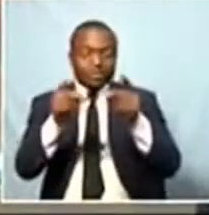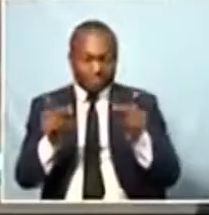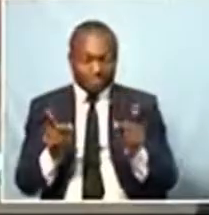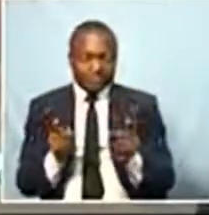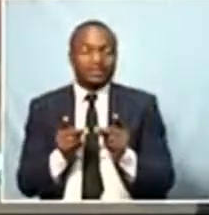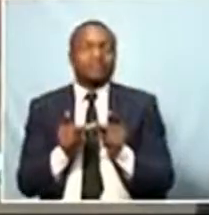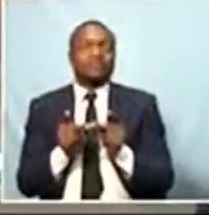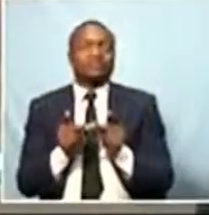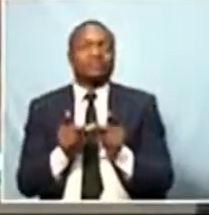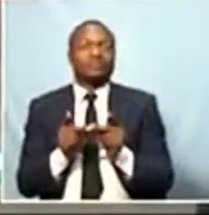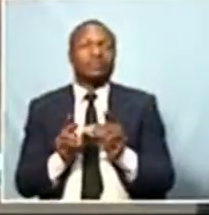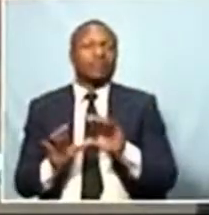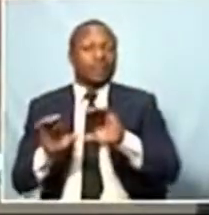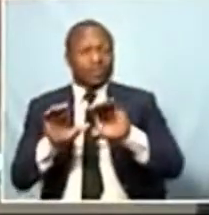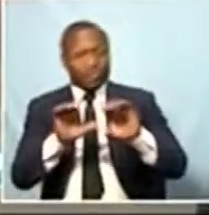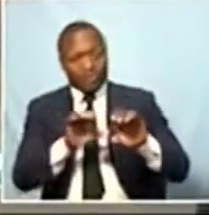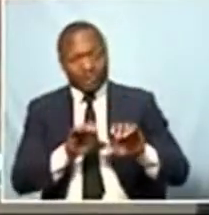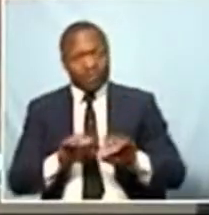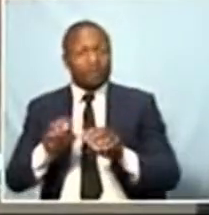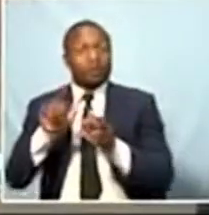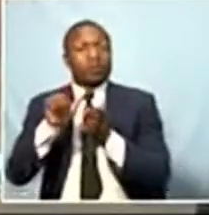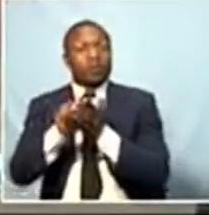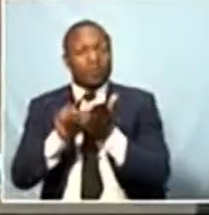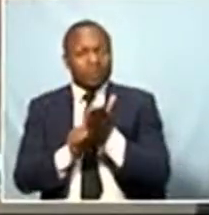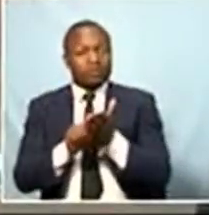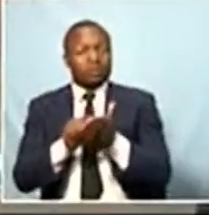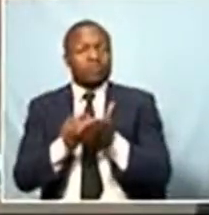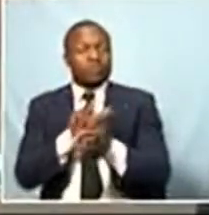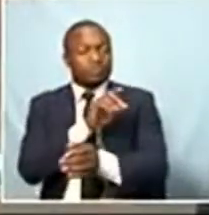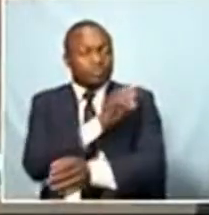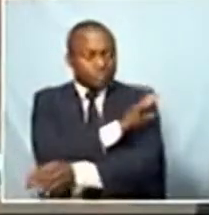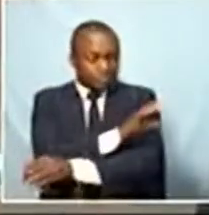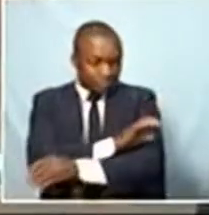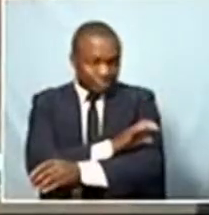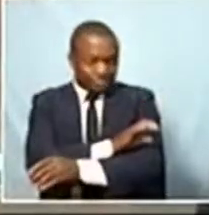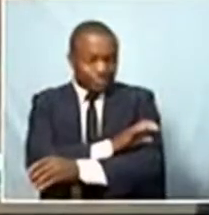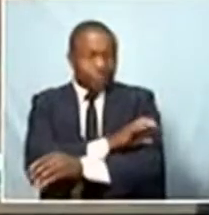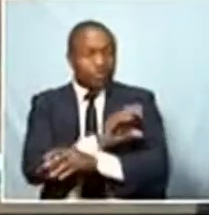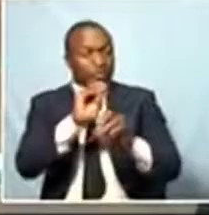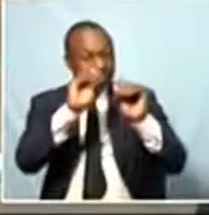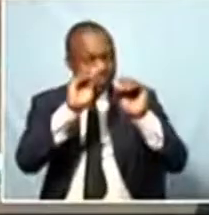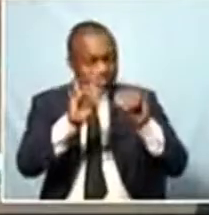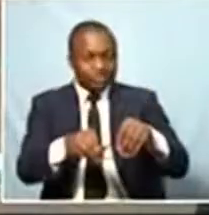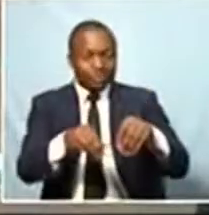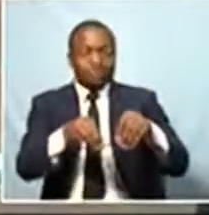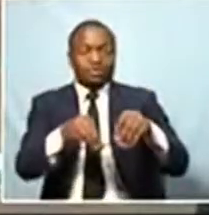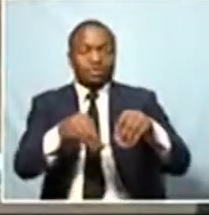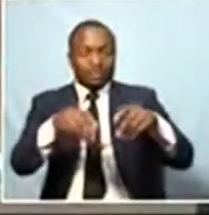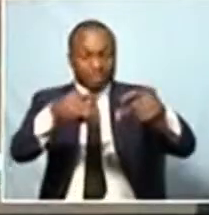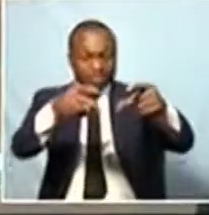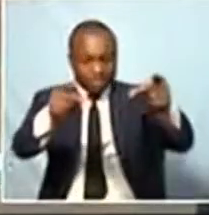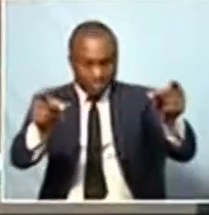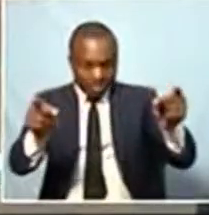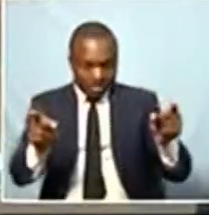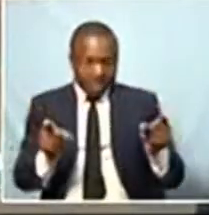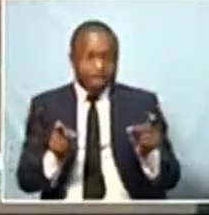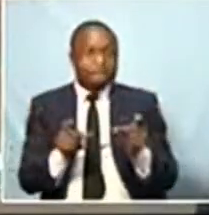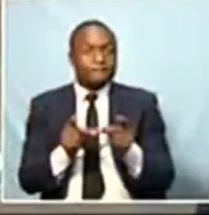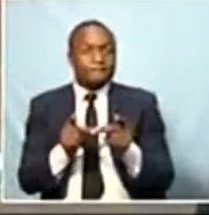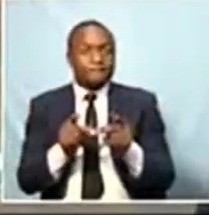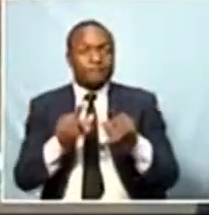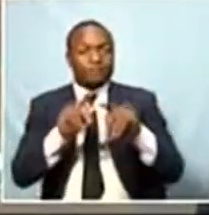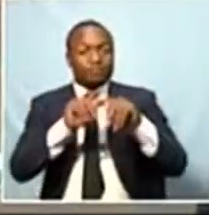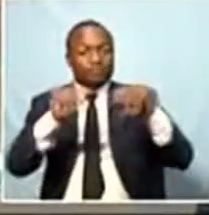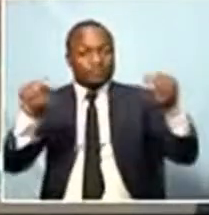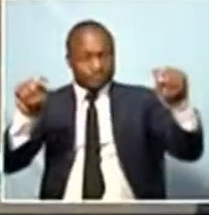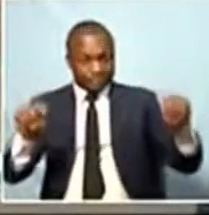conduct what we call legal clinics. These are outreach programs where we mount desks in a number of places. The